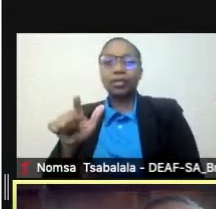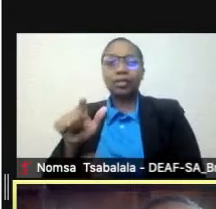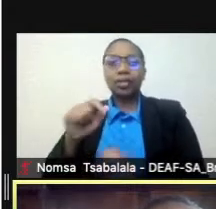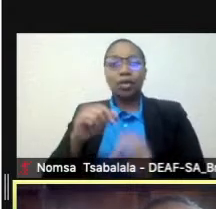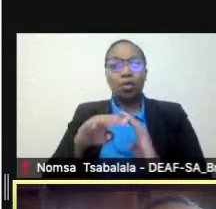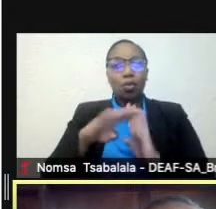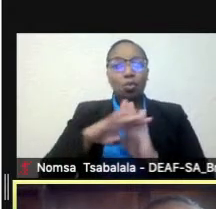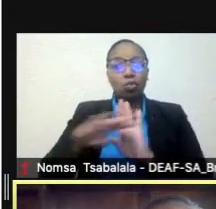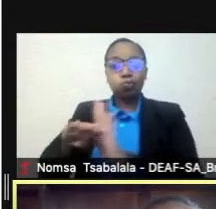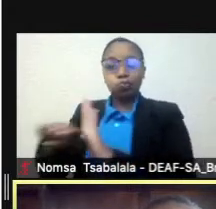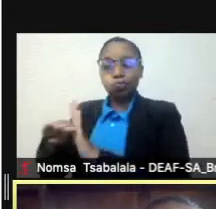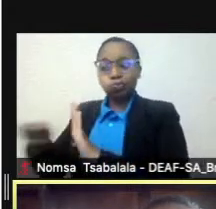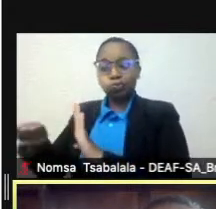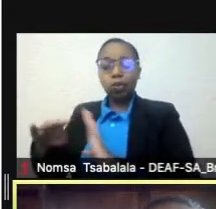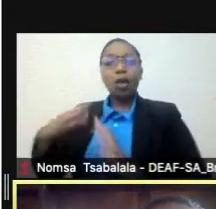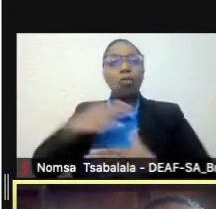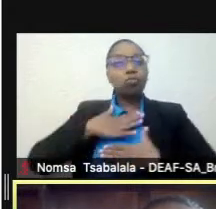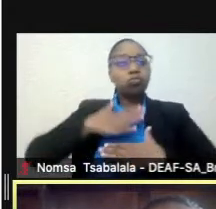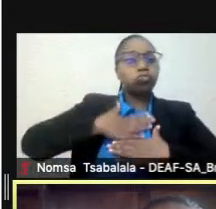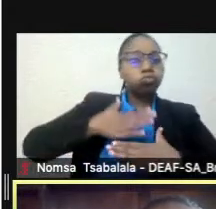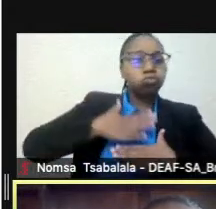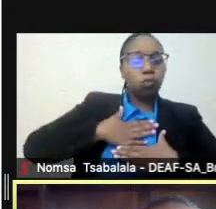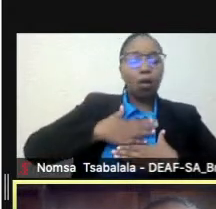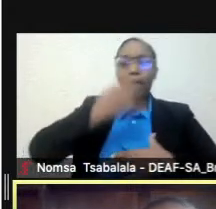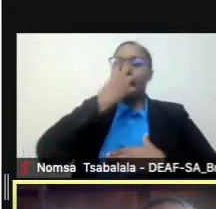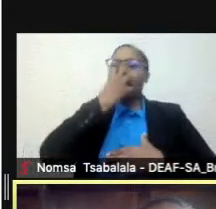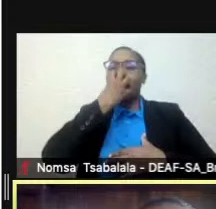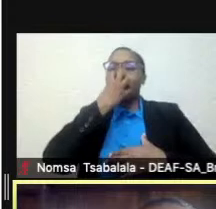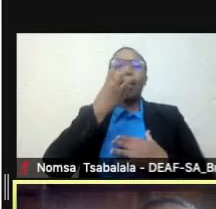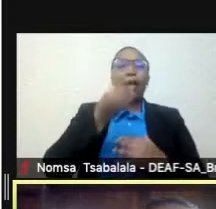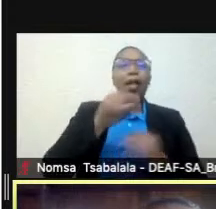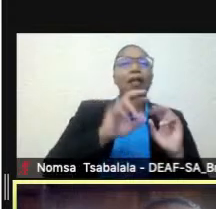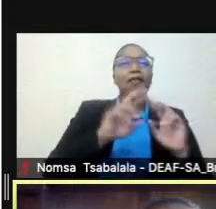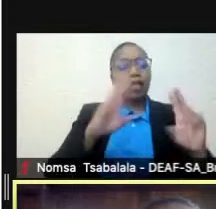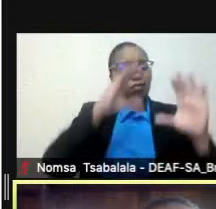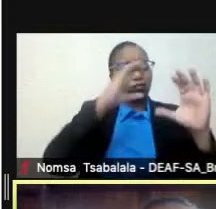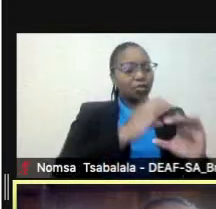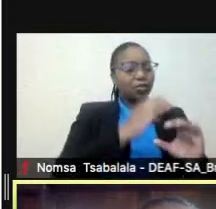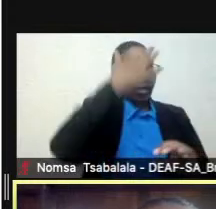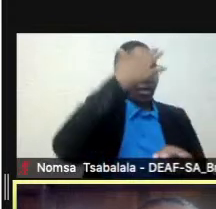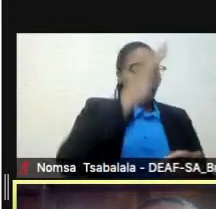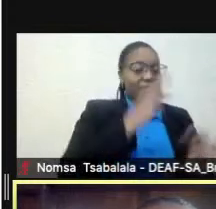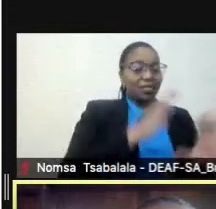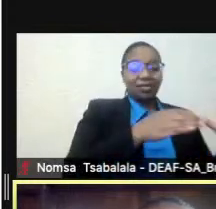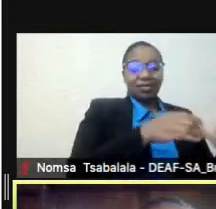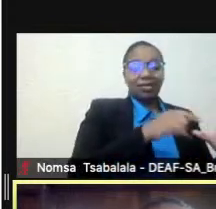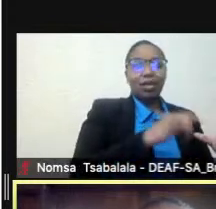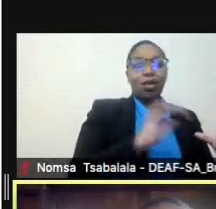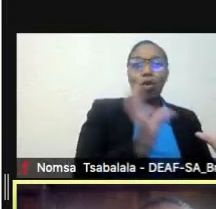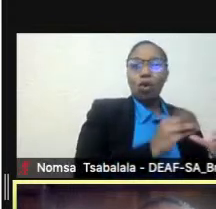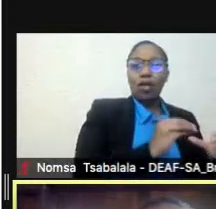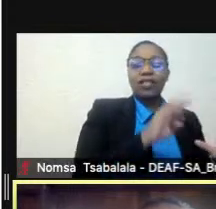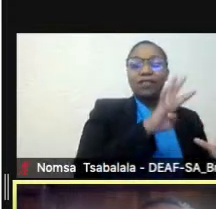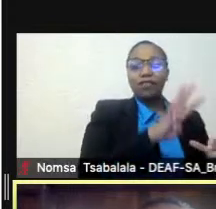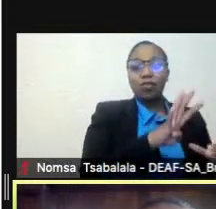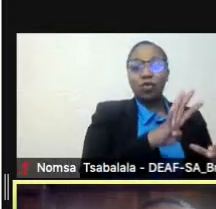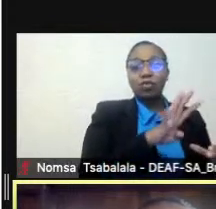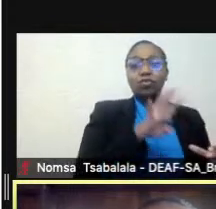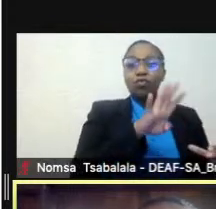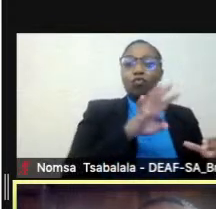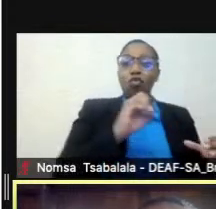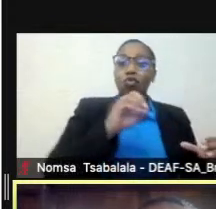dedicated COVID beds across the public sector. Of those 4,407 dedicated COVID